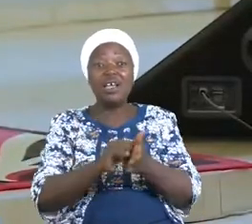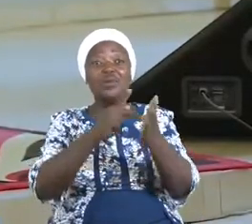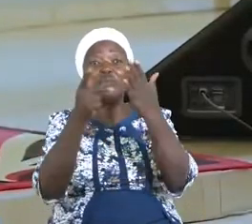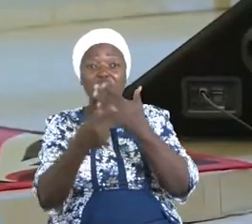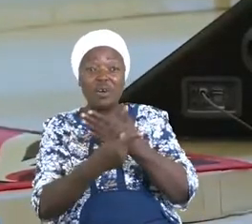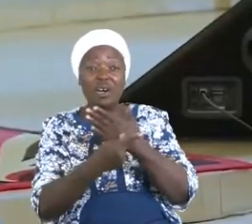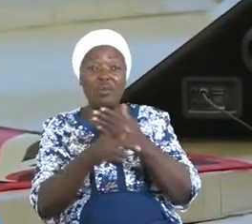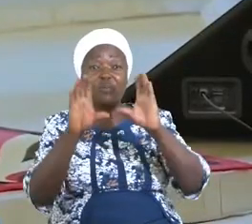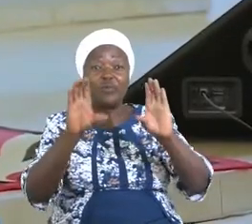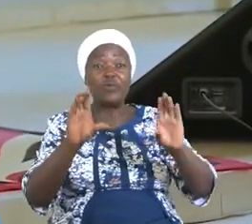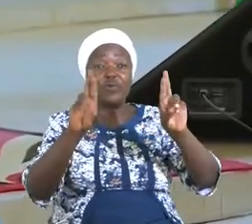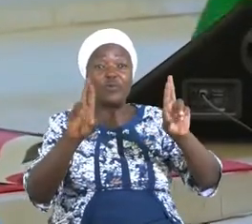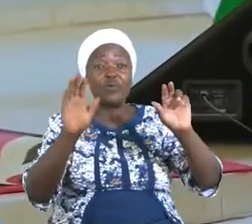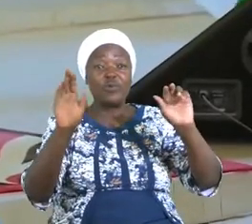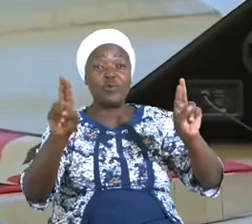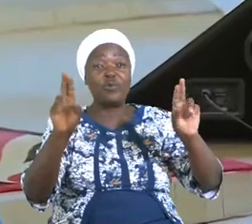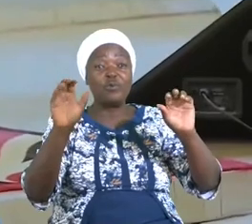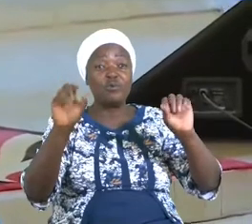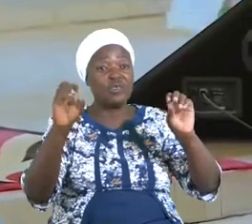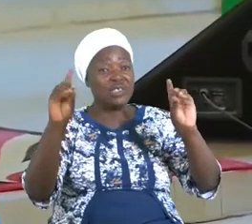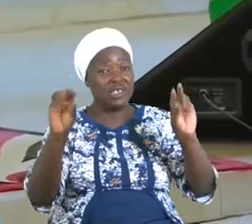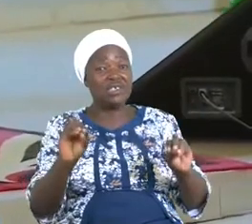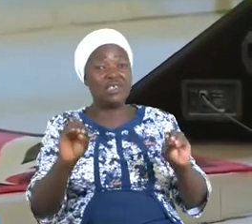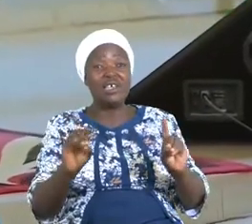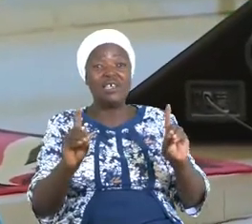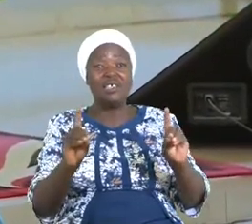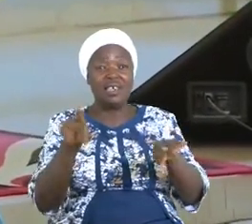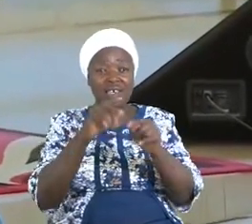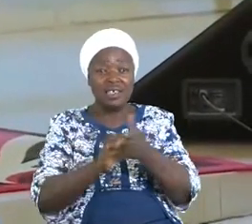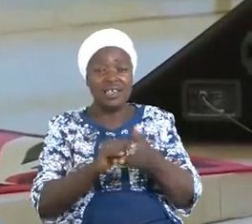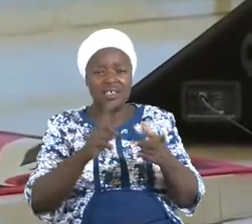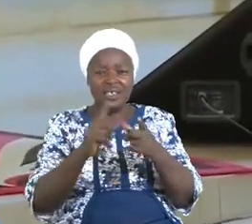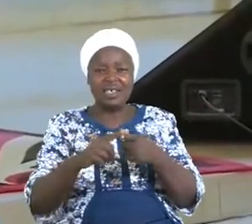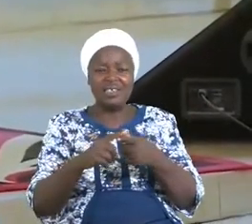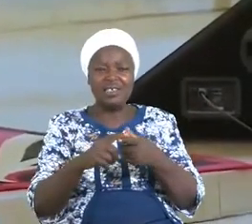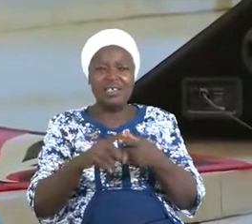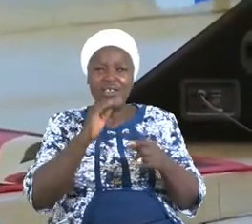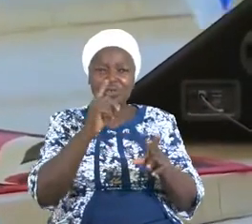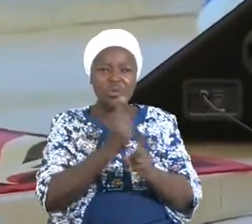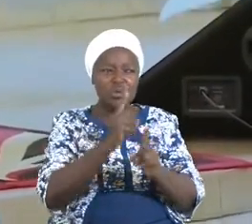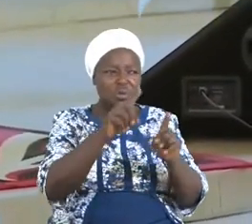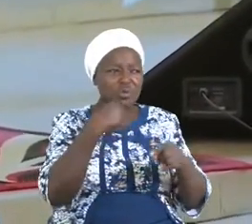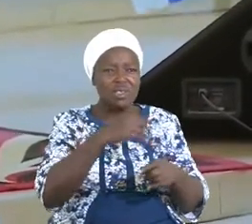shared it. It's just a day or some 2 days, I shared it with my husband. I was trusting God.